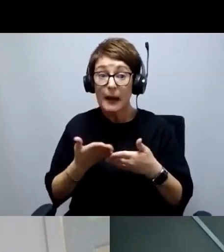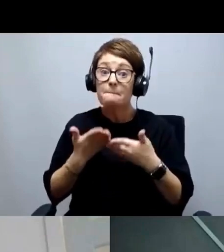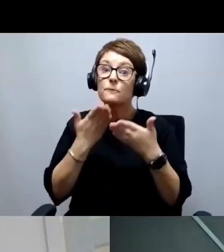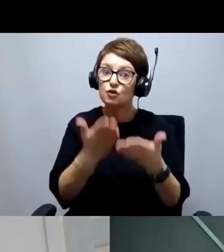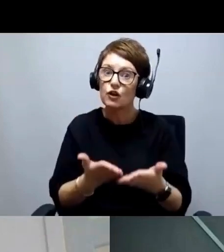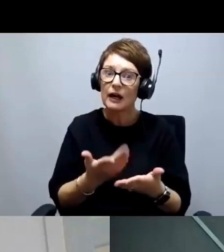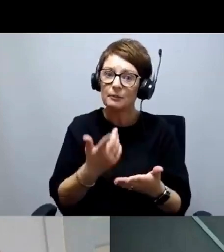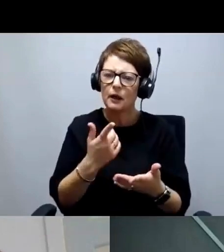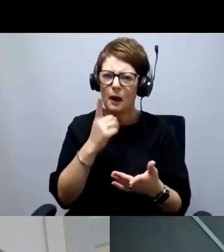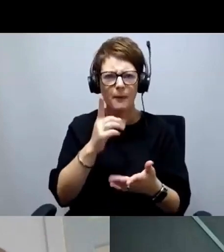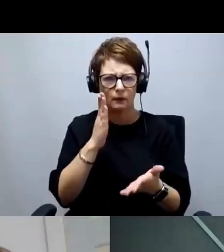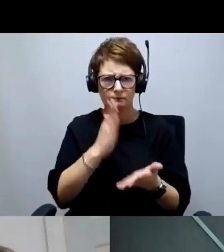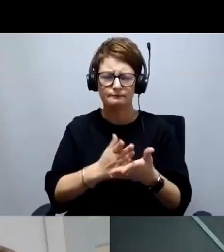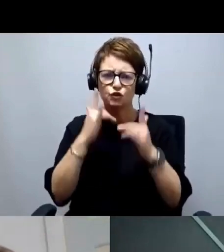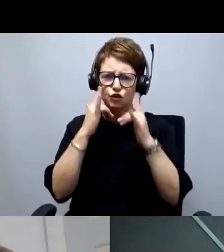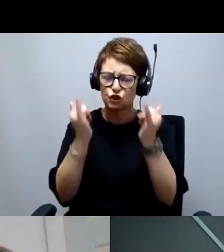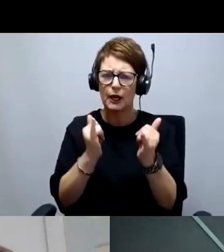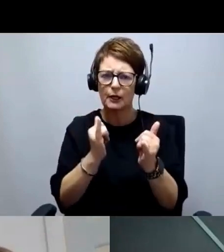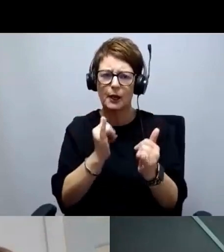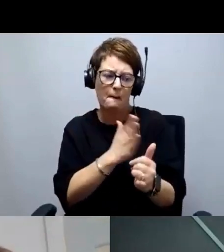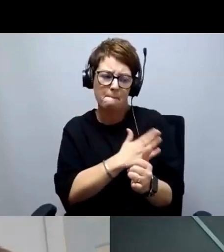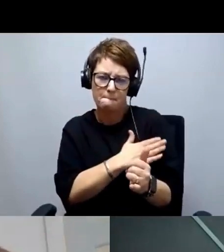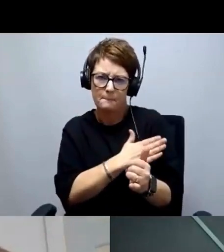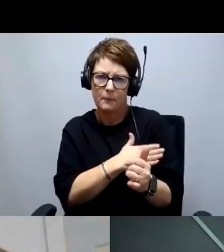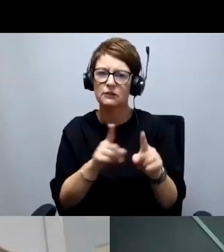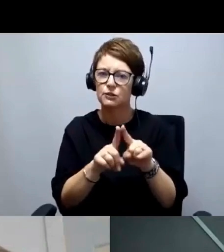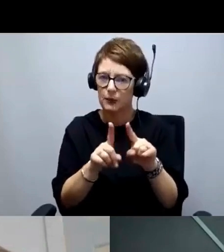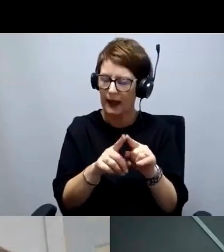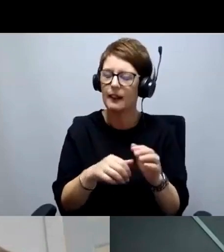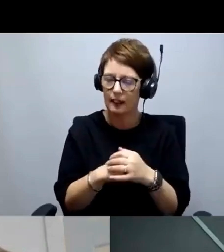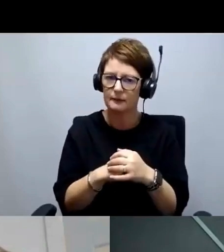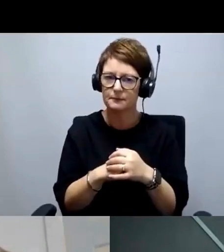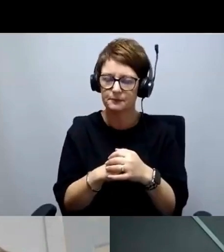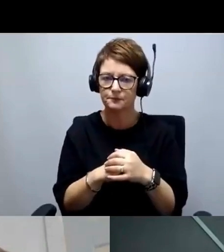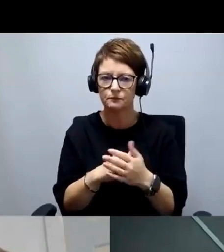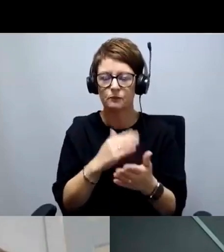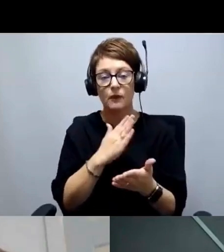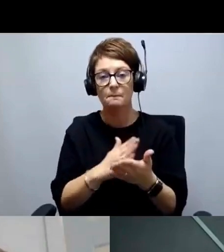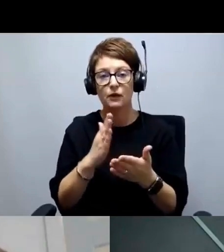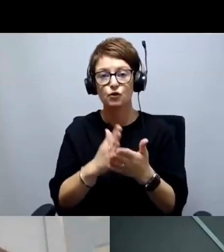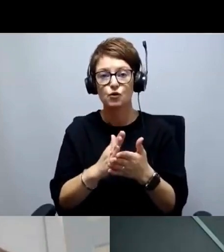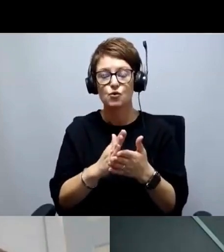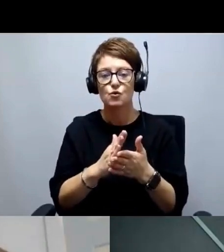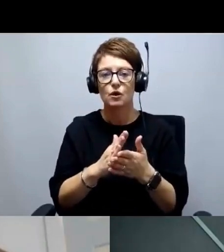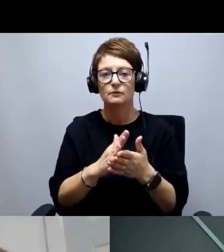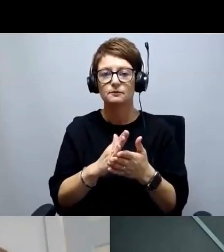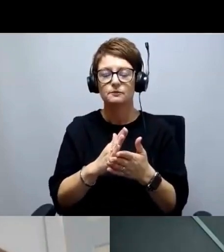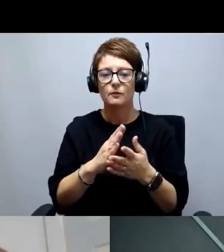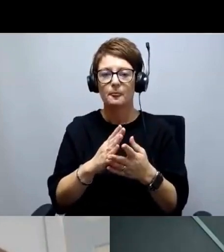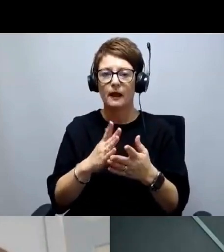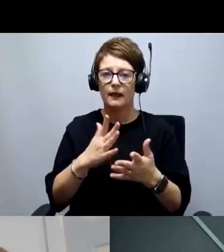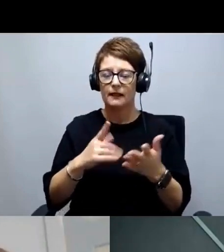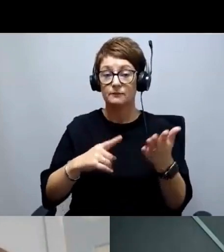it does need to be monitored with blood monitoring. We do need to make sure we're keeping women within the what's called the physiological range